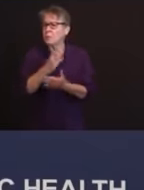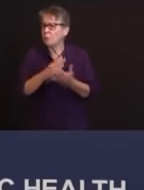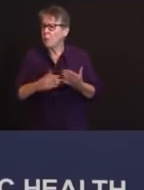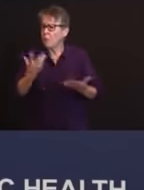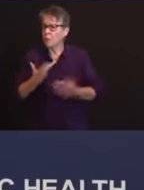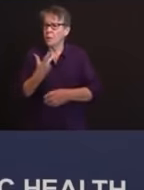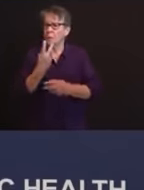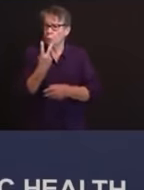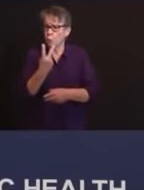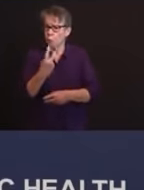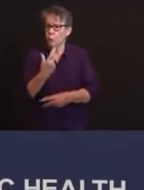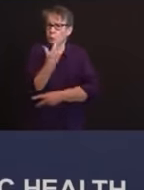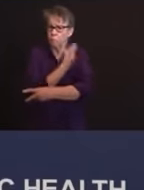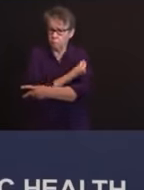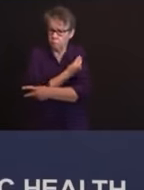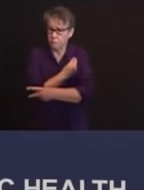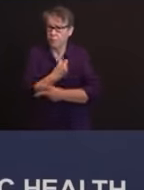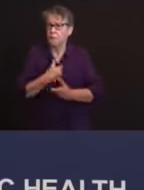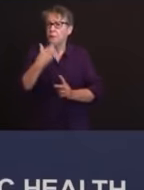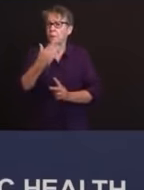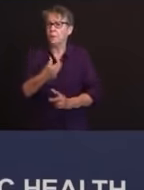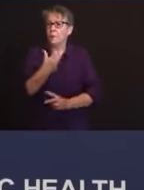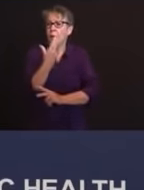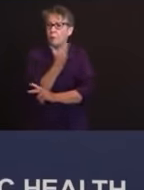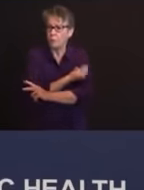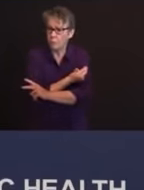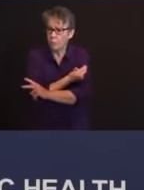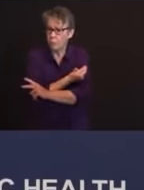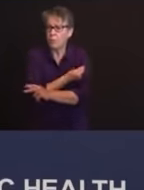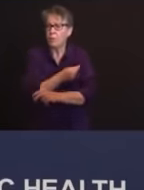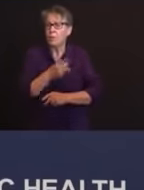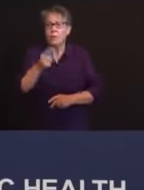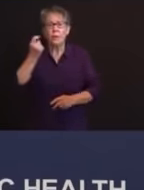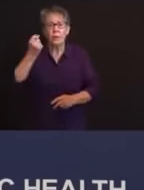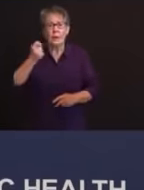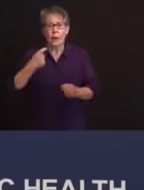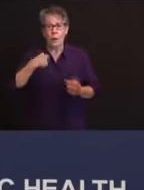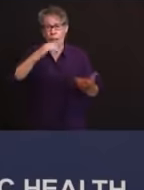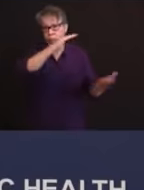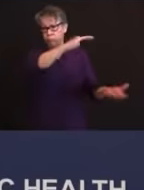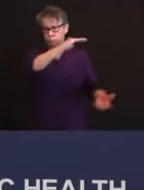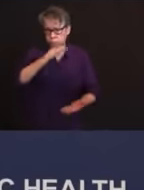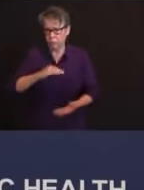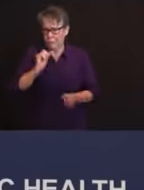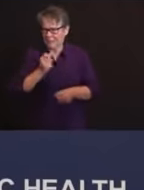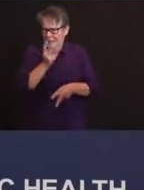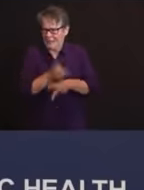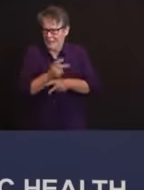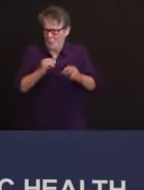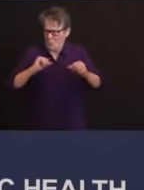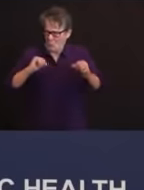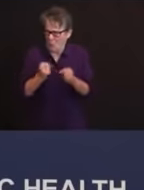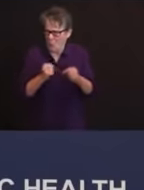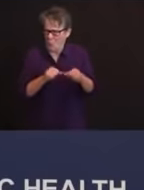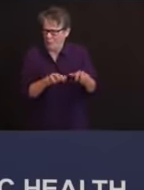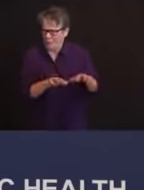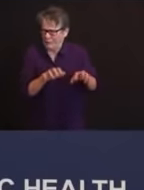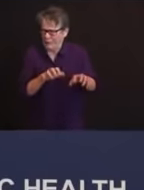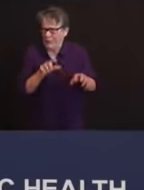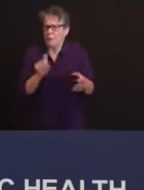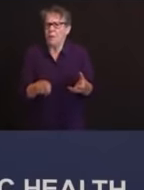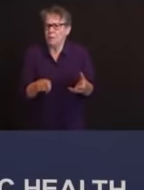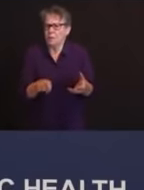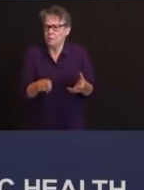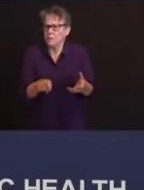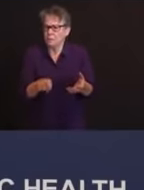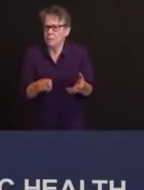Catherine, on restrictions, no, I think as a general matter, we're gonna. Our executive orders